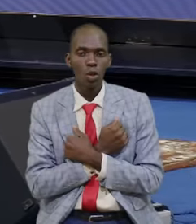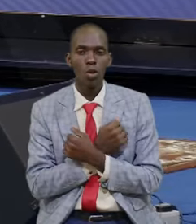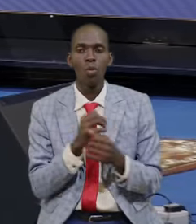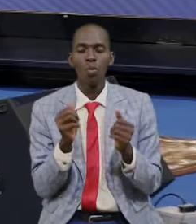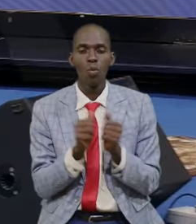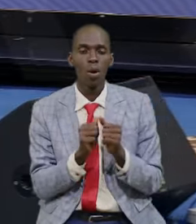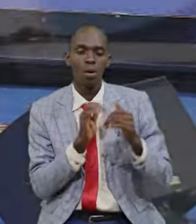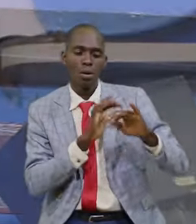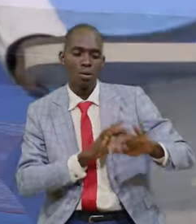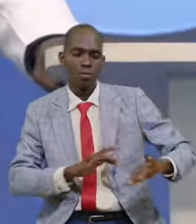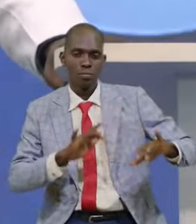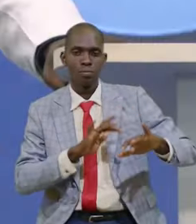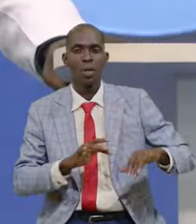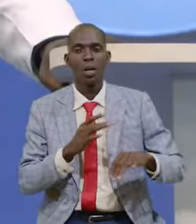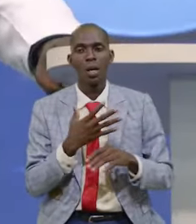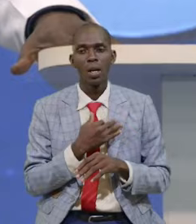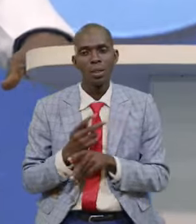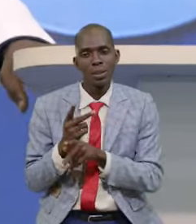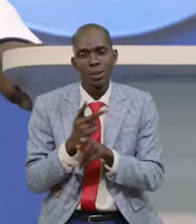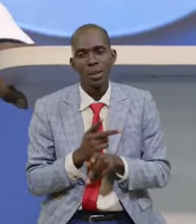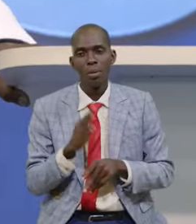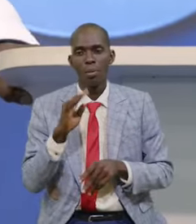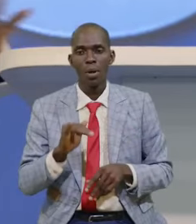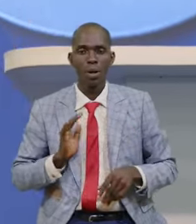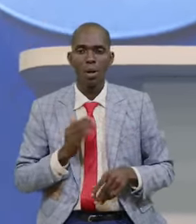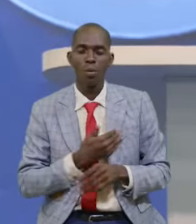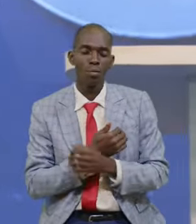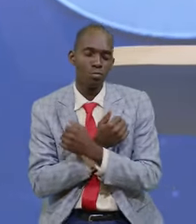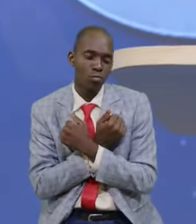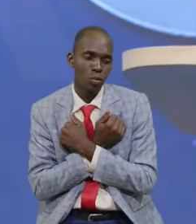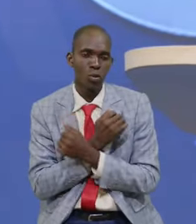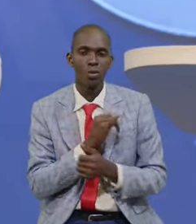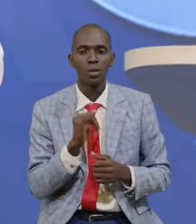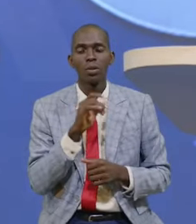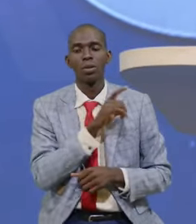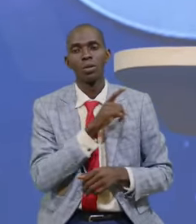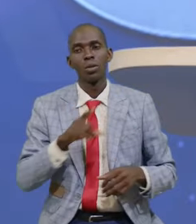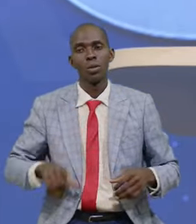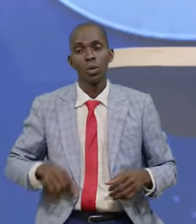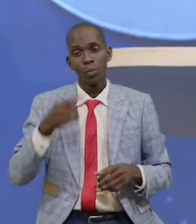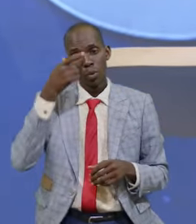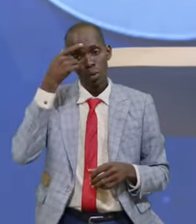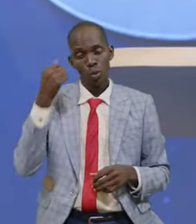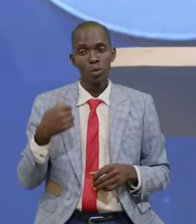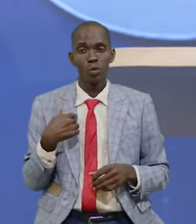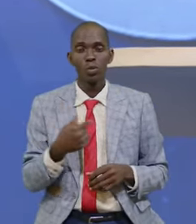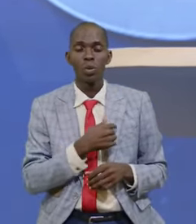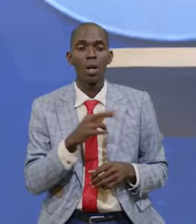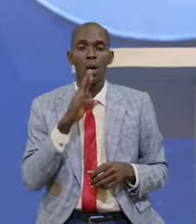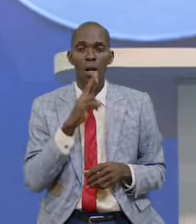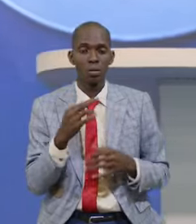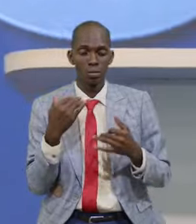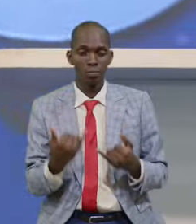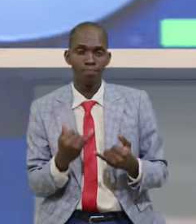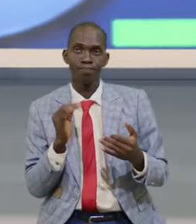care by our dear Lord. Because we're joined unto him, and because we're married unto